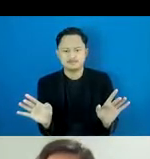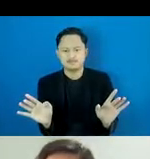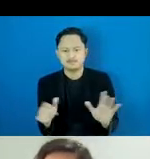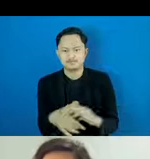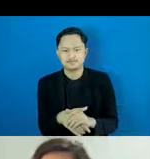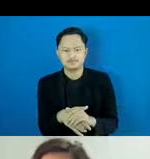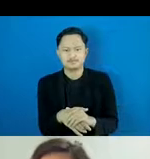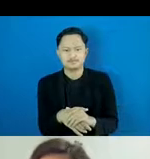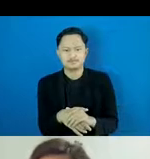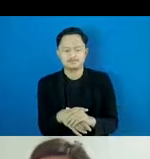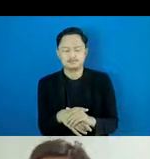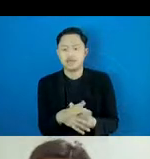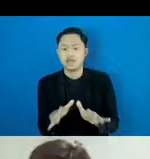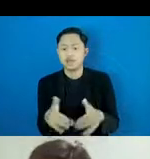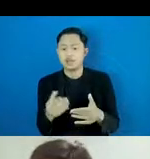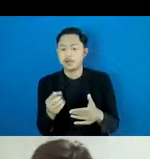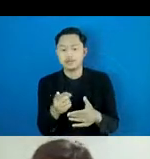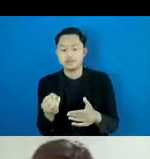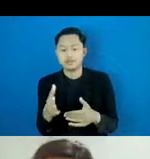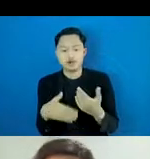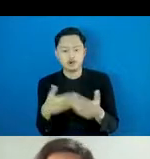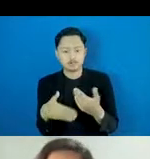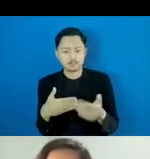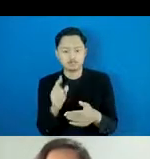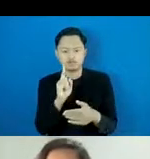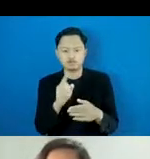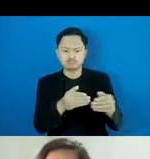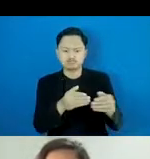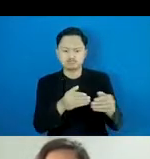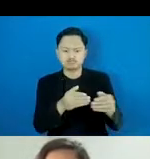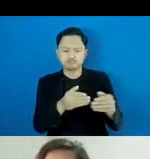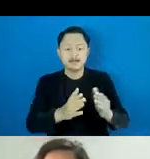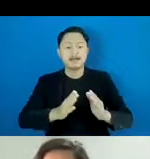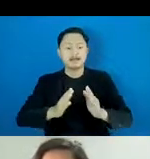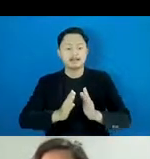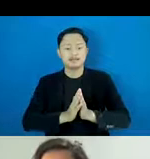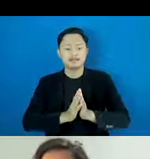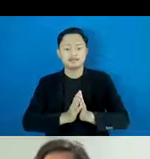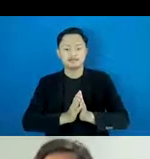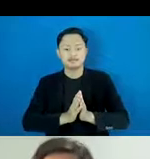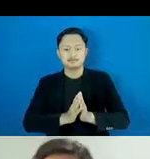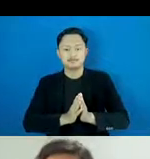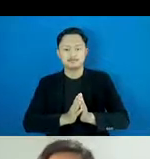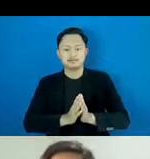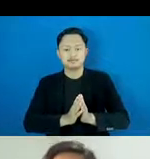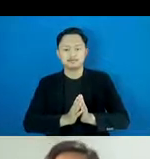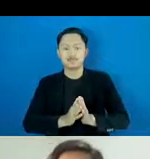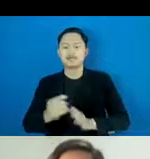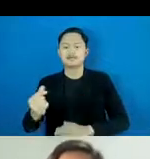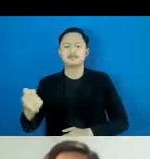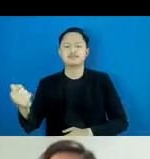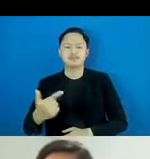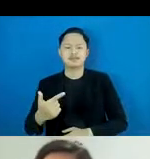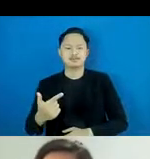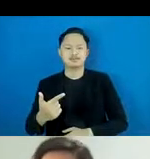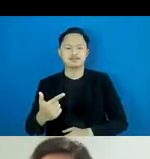has an operation payment for the operator and it pays the leasing payment. So they